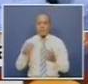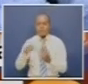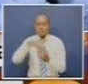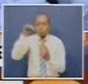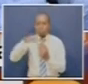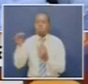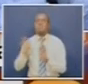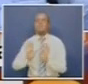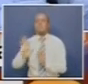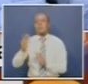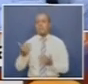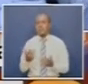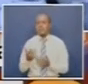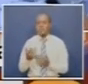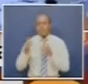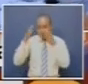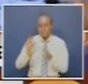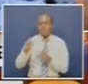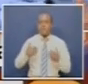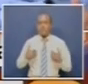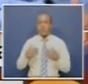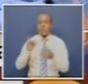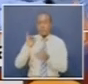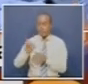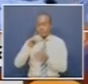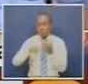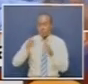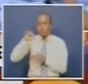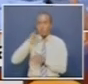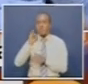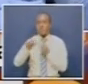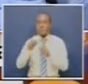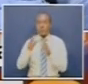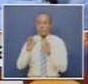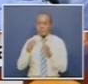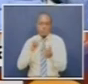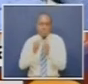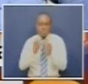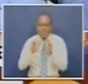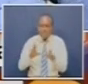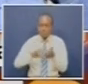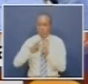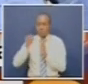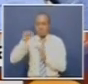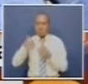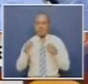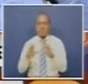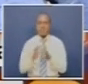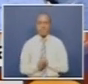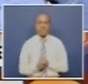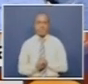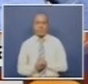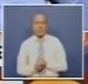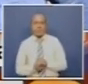have their preferred candidates. And this is what politics is about. If you have nothing to compete for, then there's no politics there. I want Barak to respond to